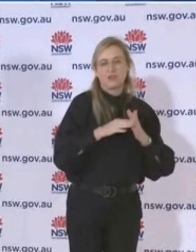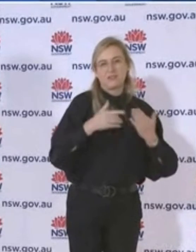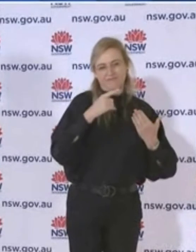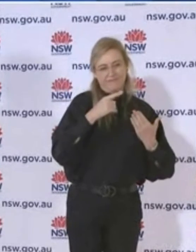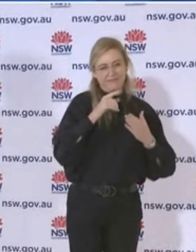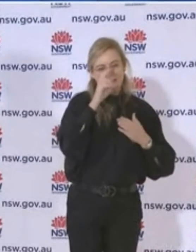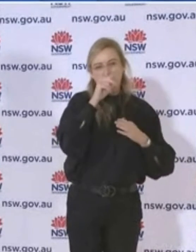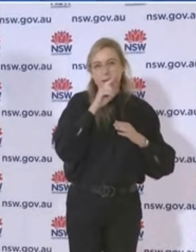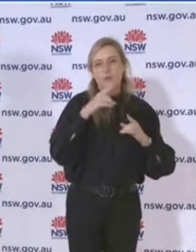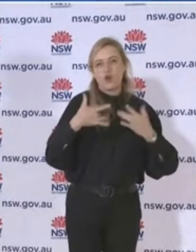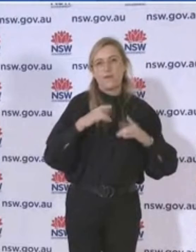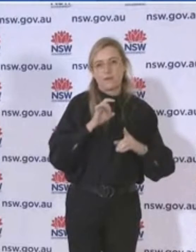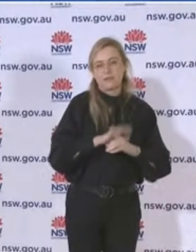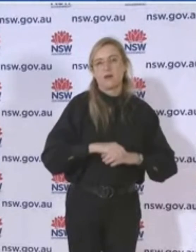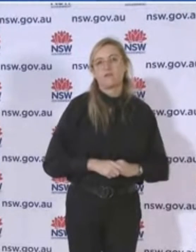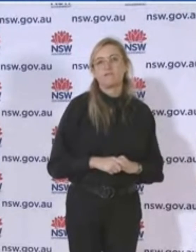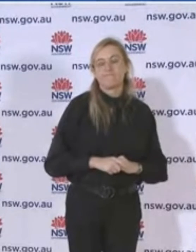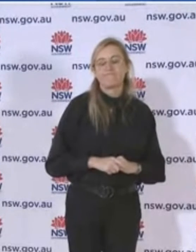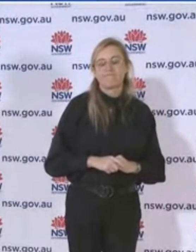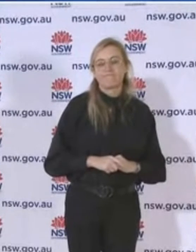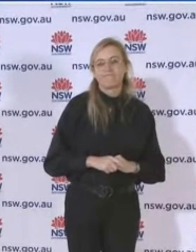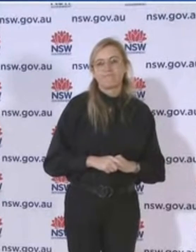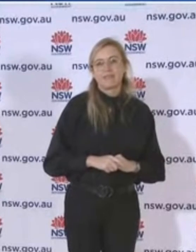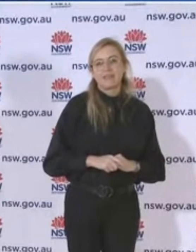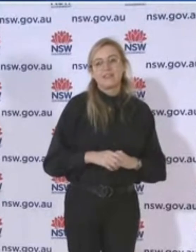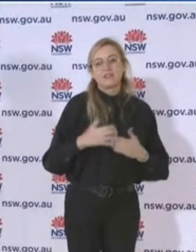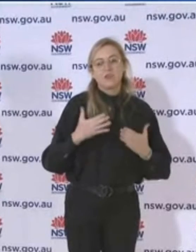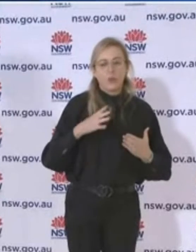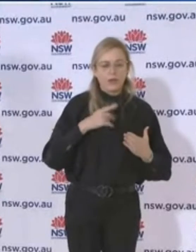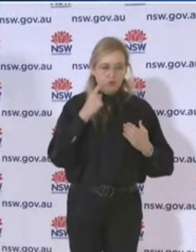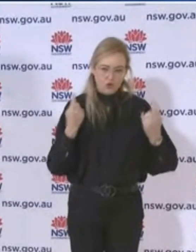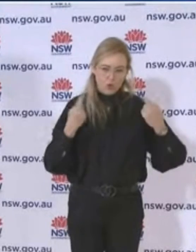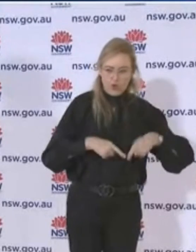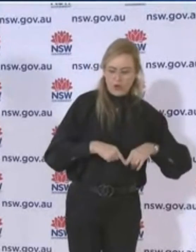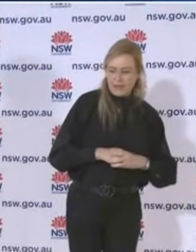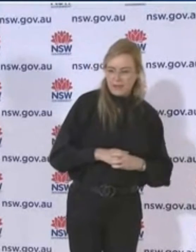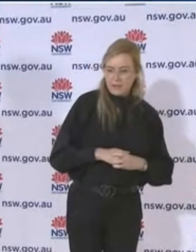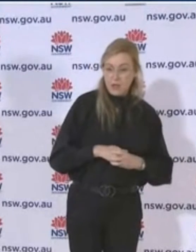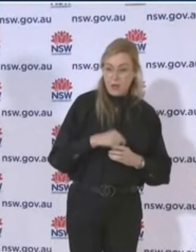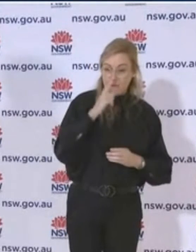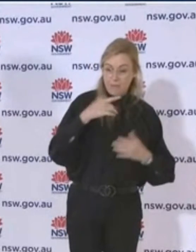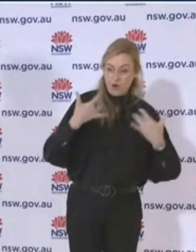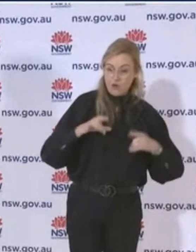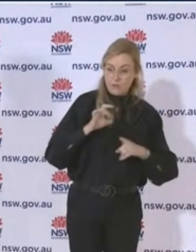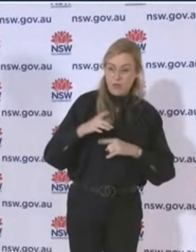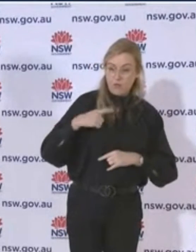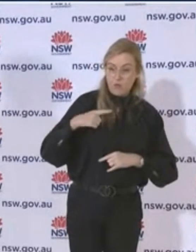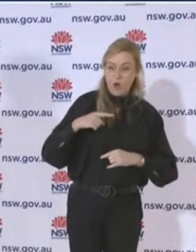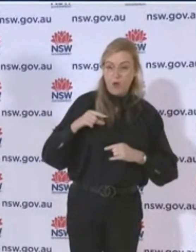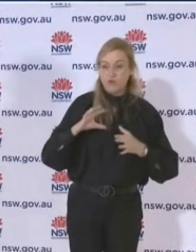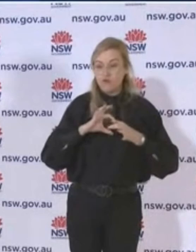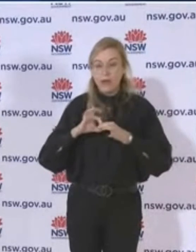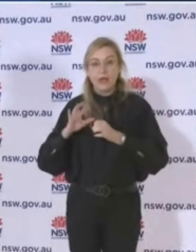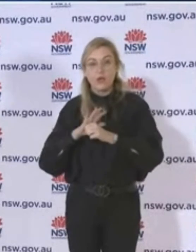and experts are still trying to untangle how much is COVID-related and due to other causes. But of course it's